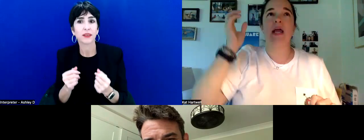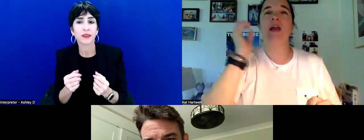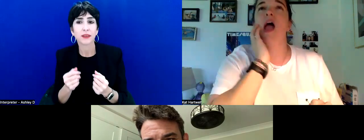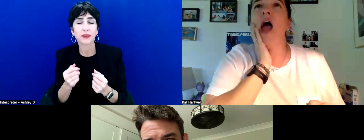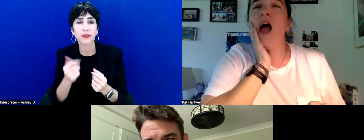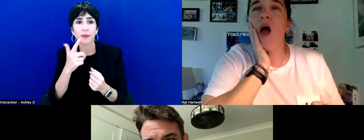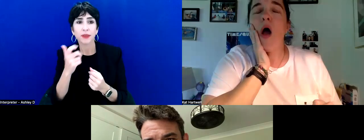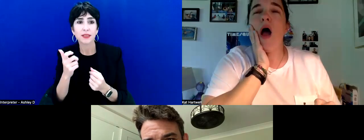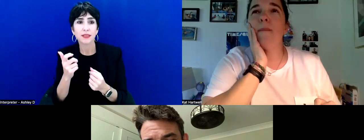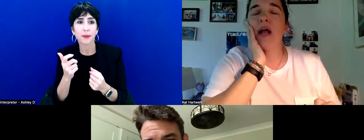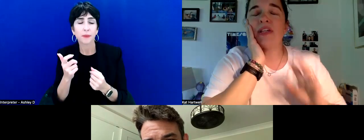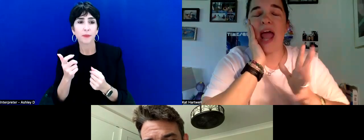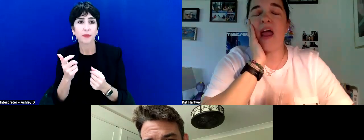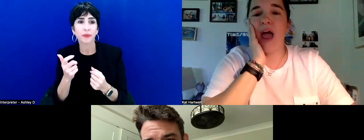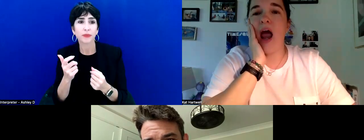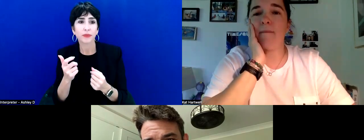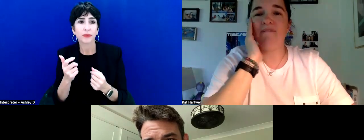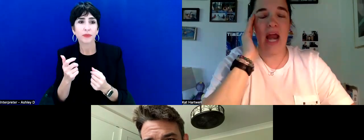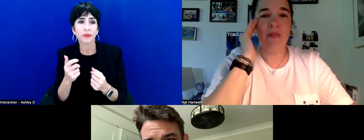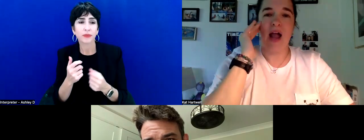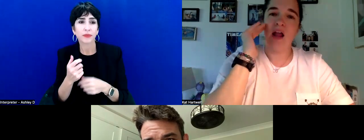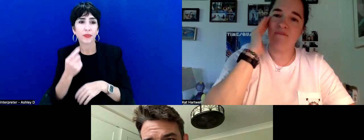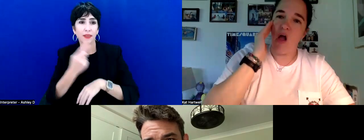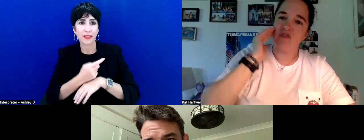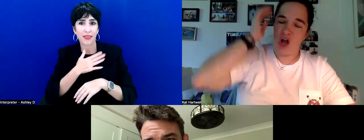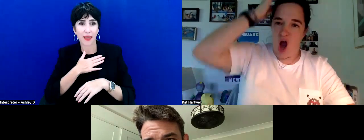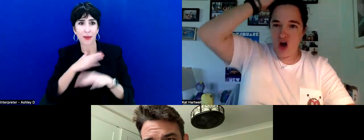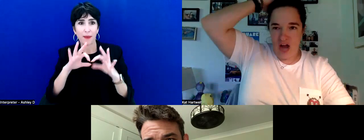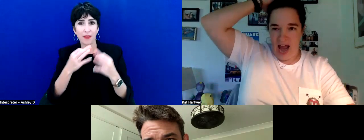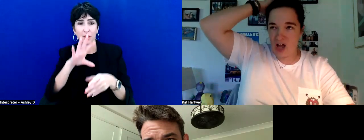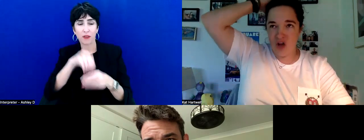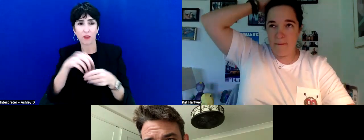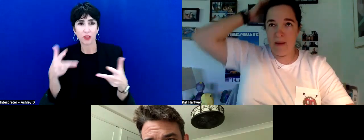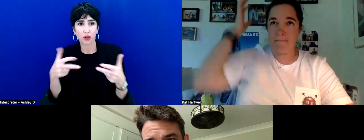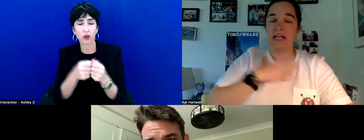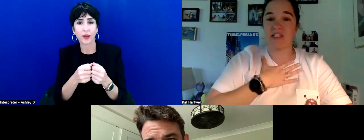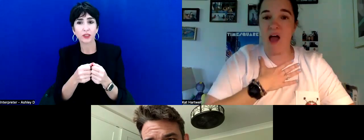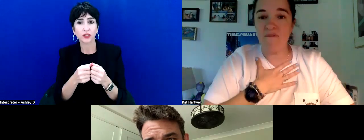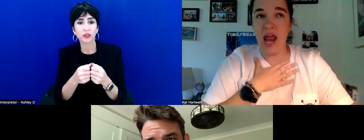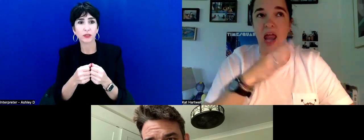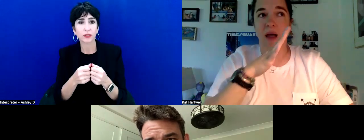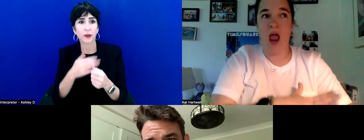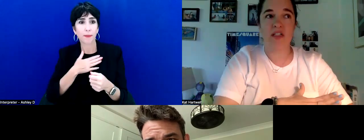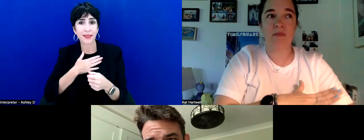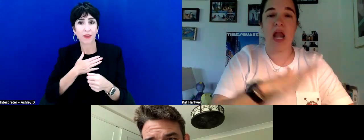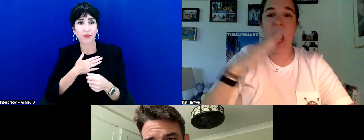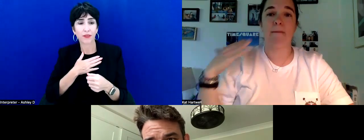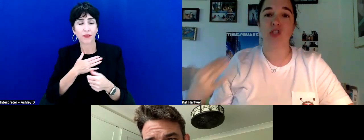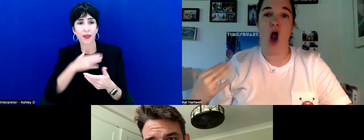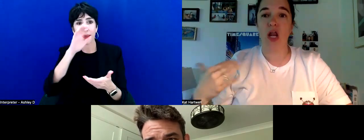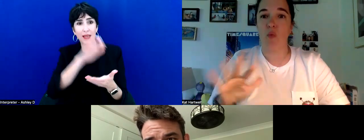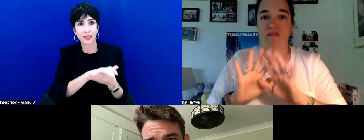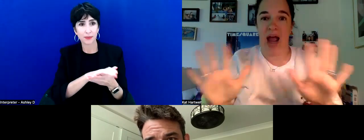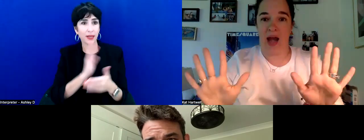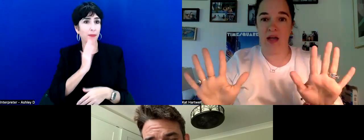Because, the day that my family got involved in a car crash, myself and my husband and